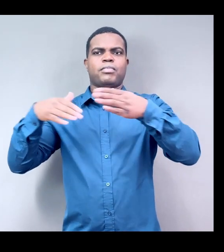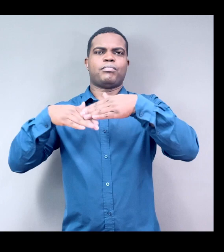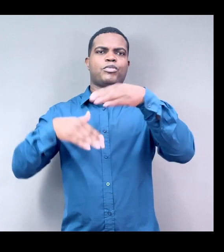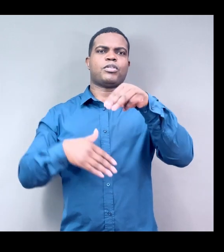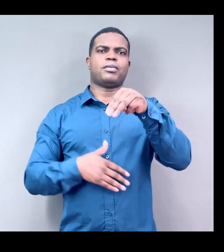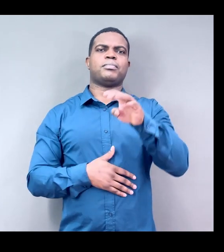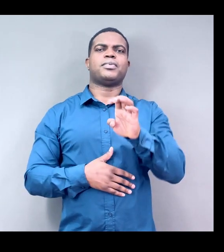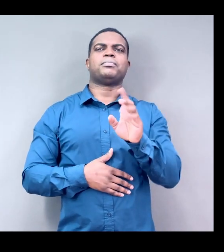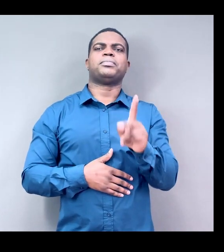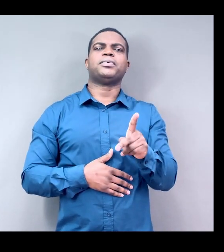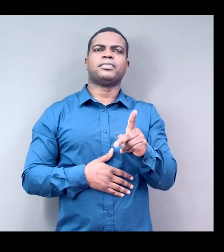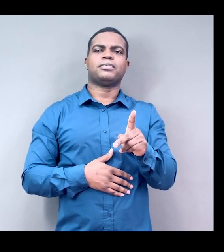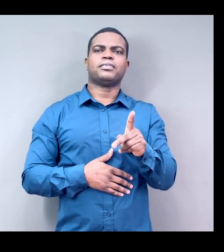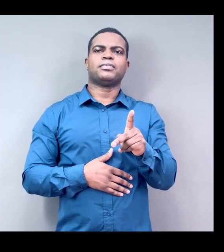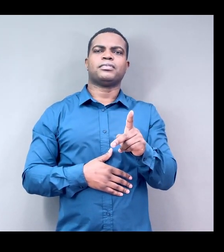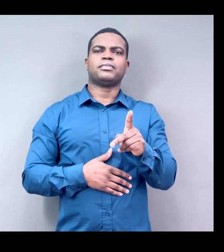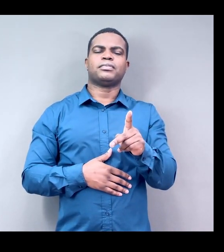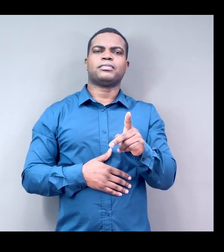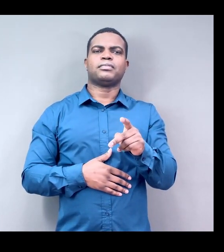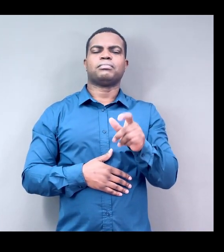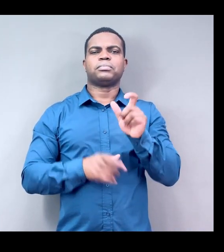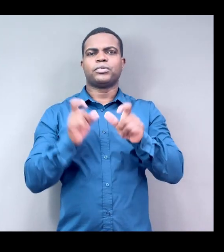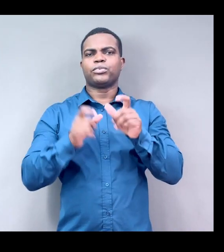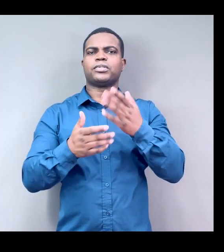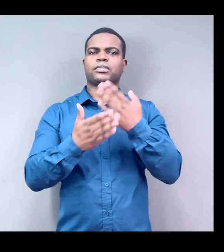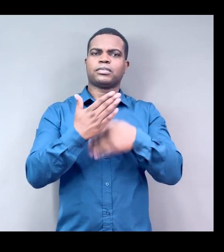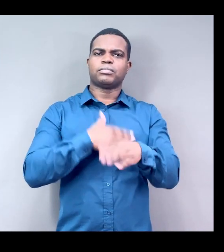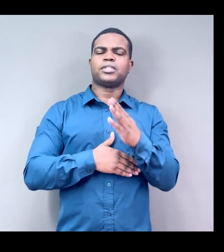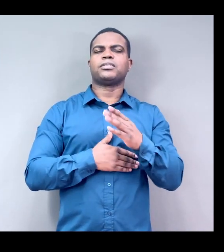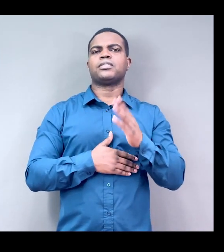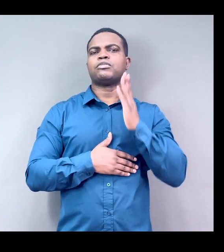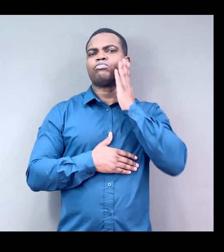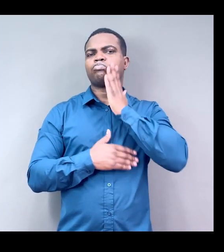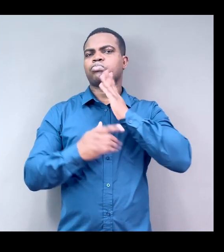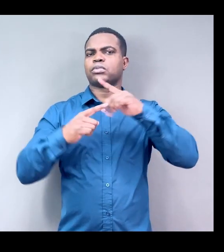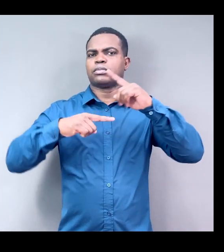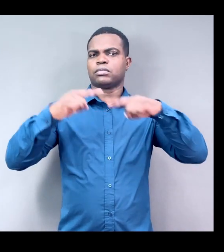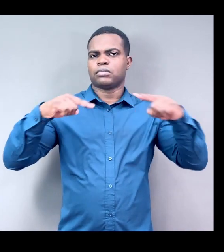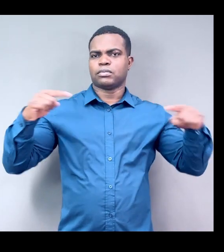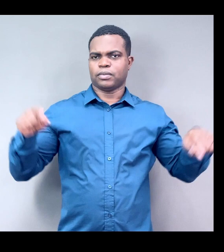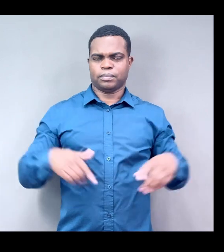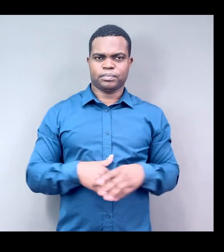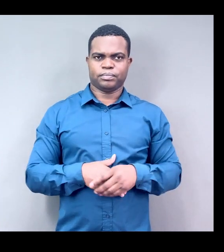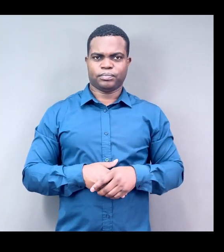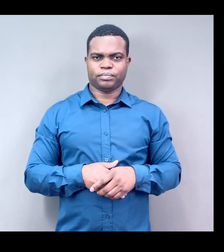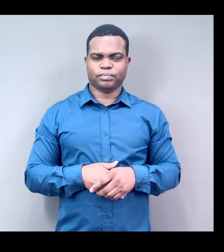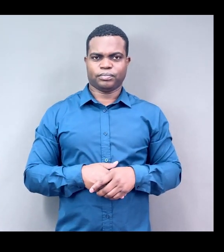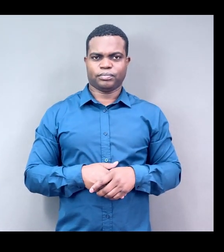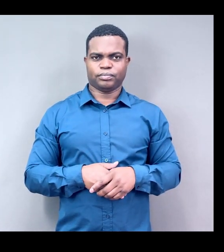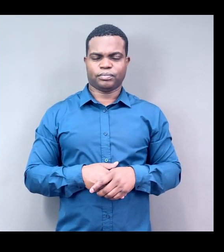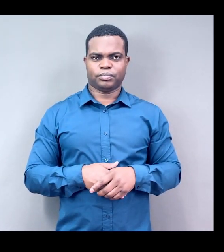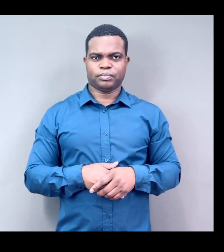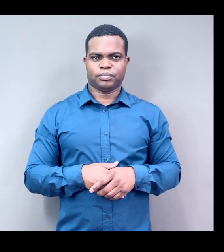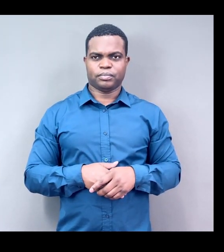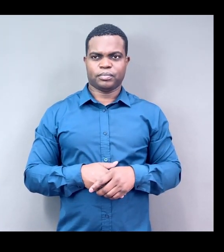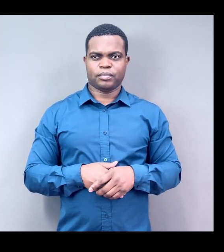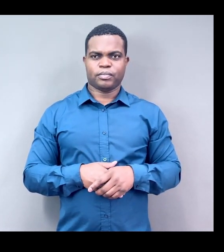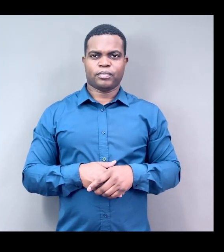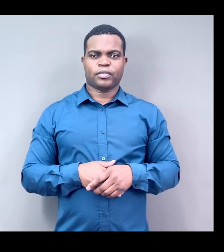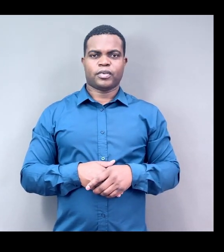help achieve the goal of increasing the number of MEPs from persons of color with